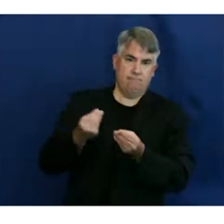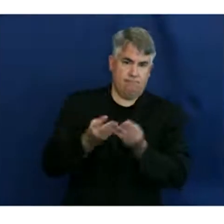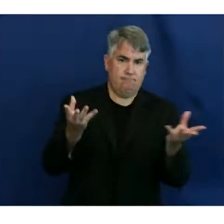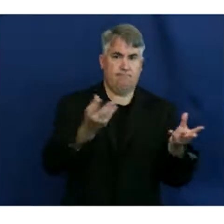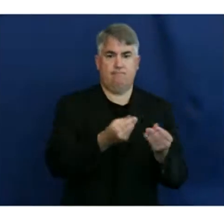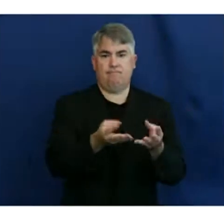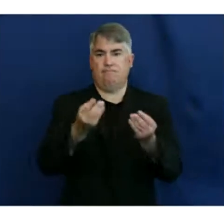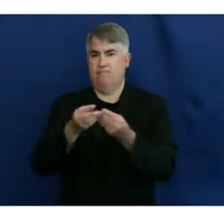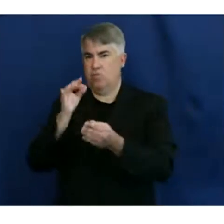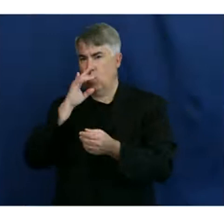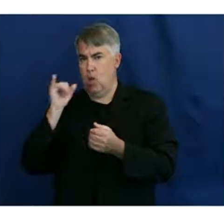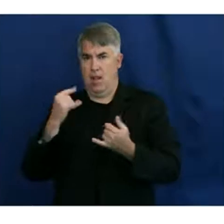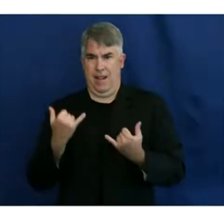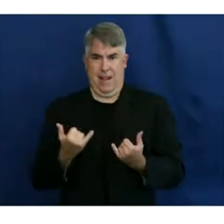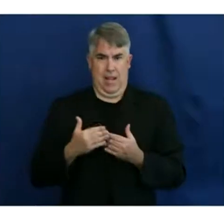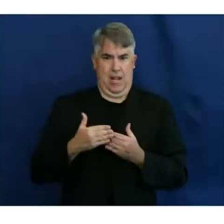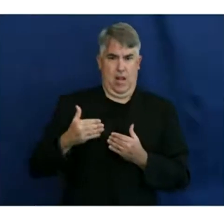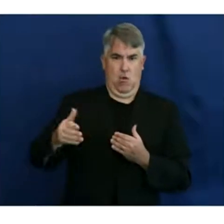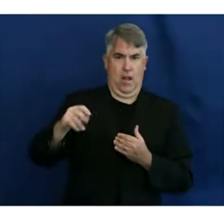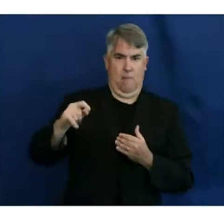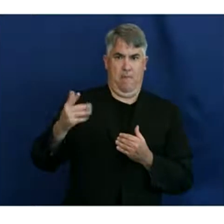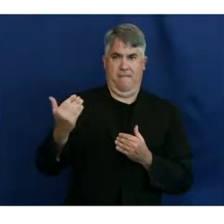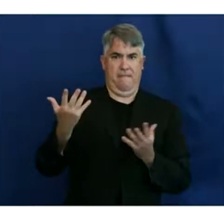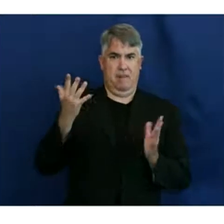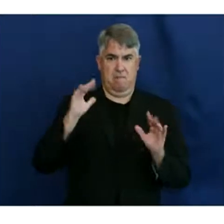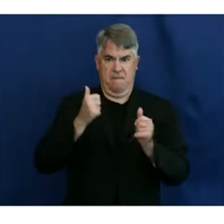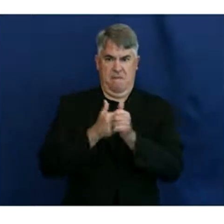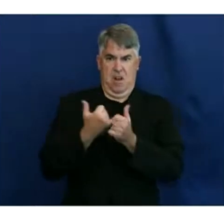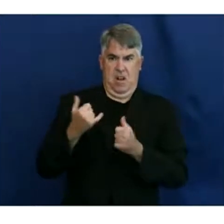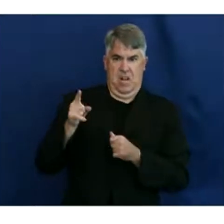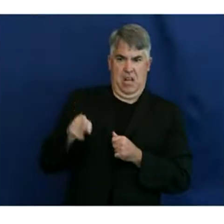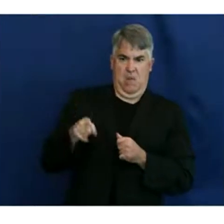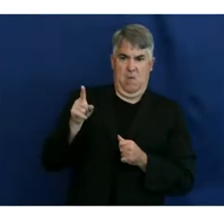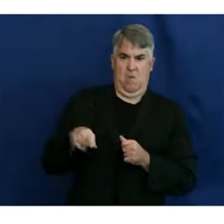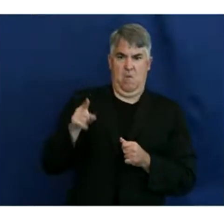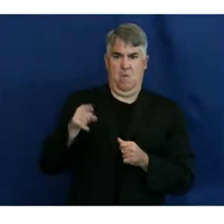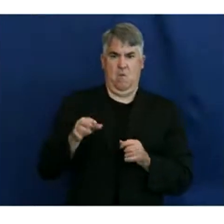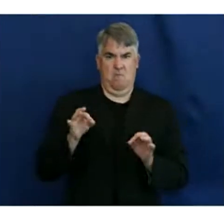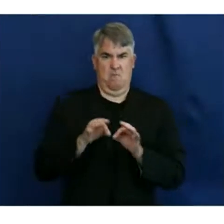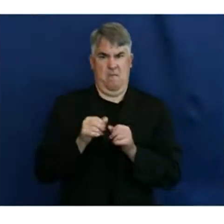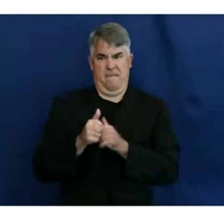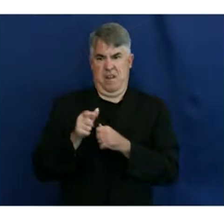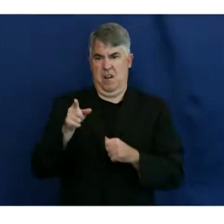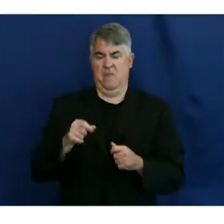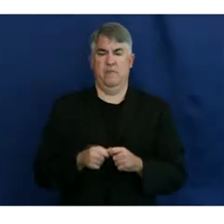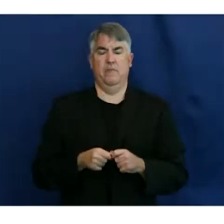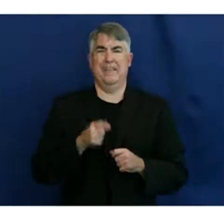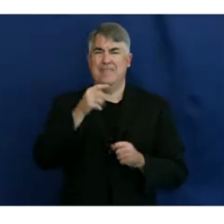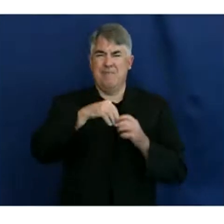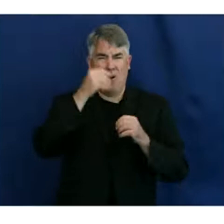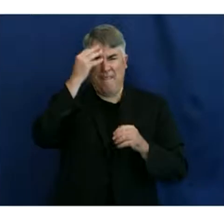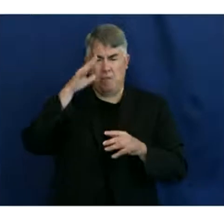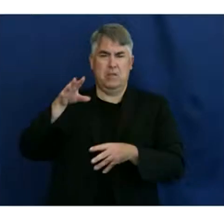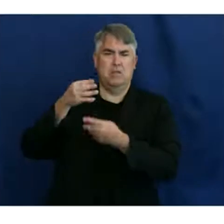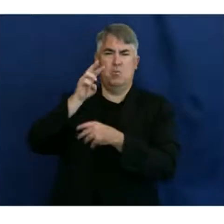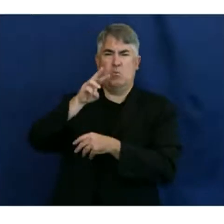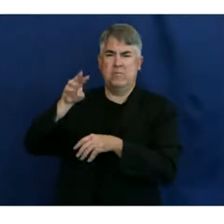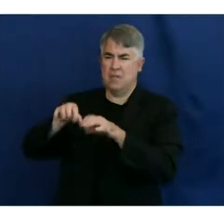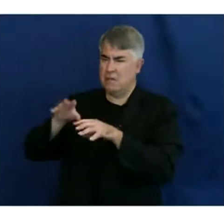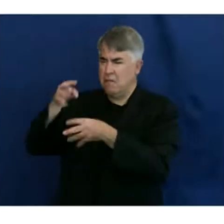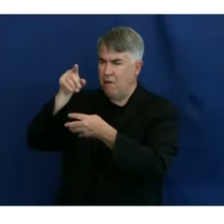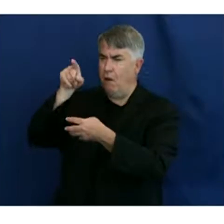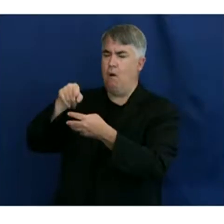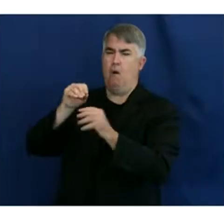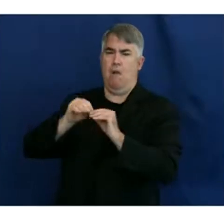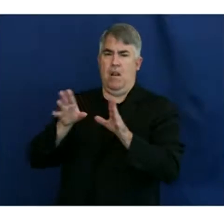like between now and April 15th, that information, which is being digested, will be processed and shared with you shortly. With that, I want